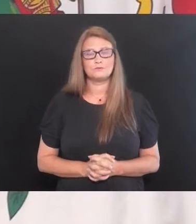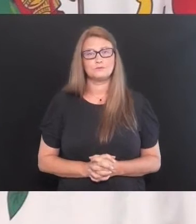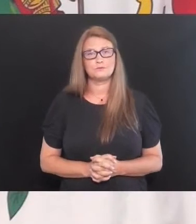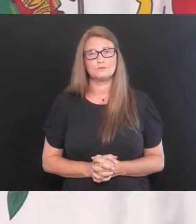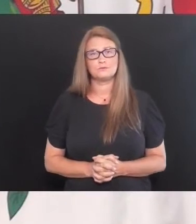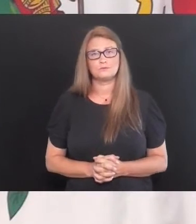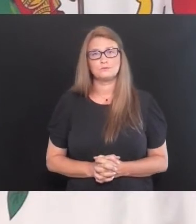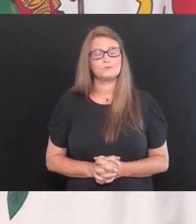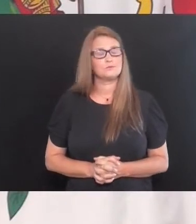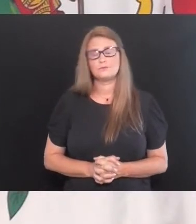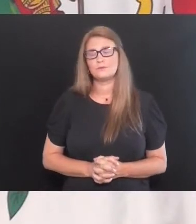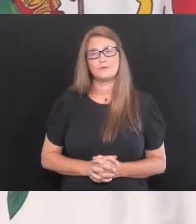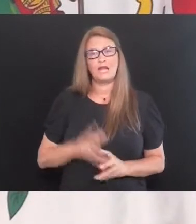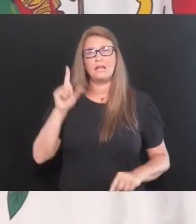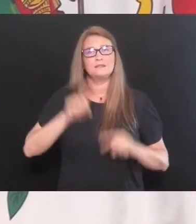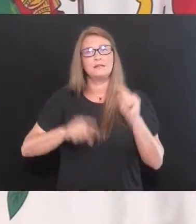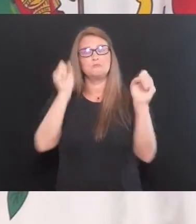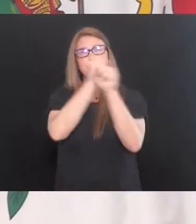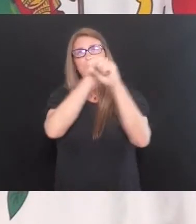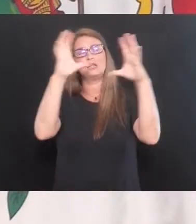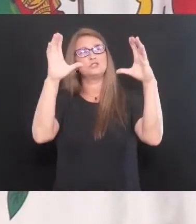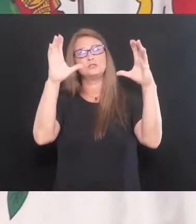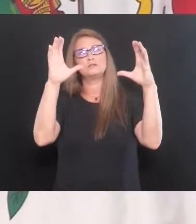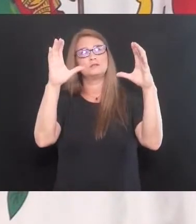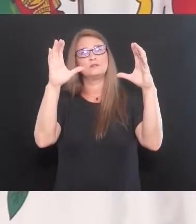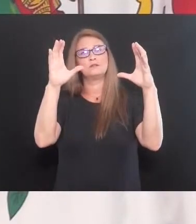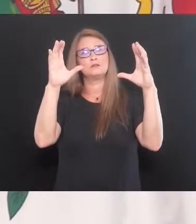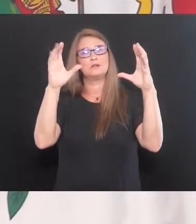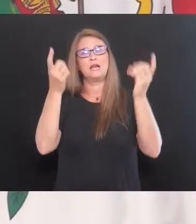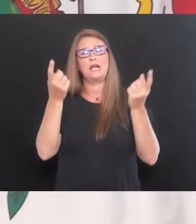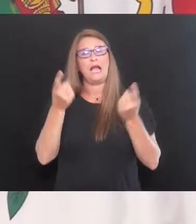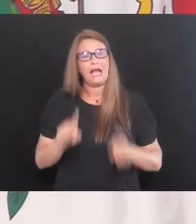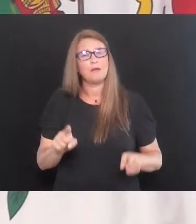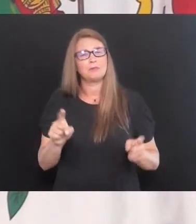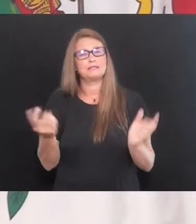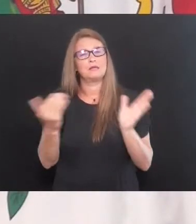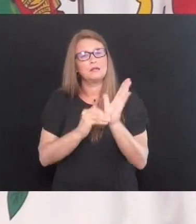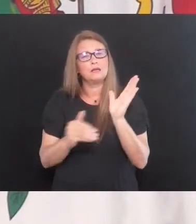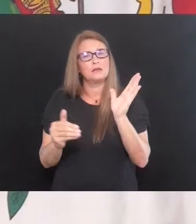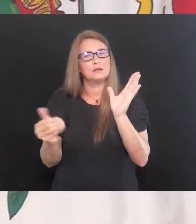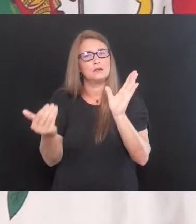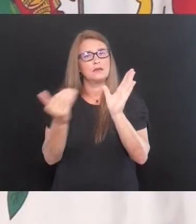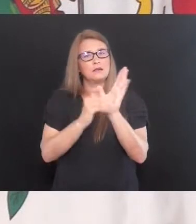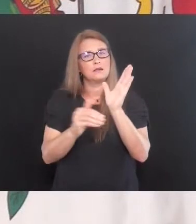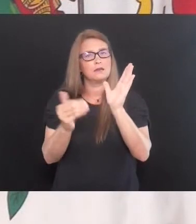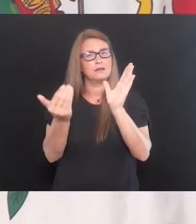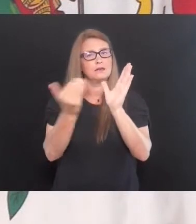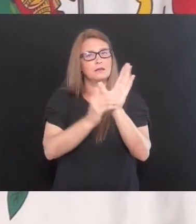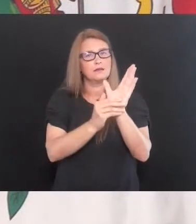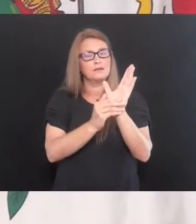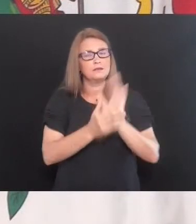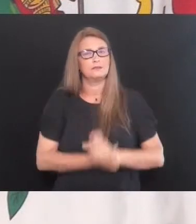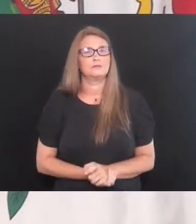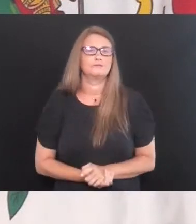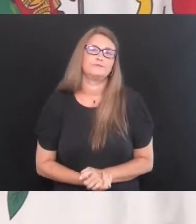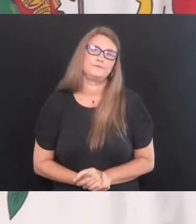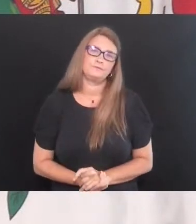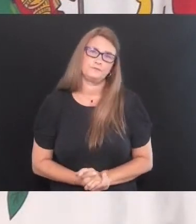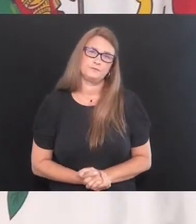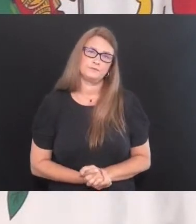can you just imagine? Can you just imagine? And it's happened over and over and over. But